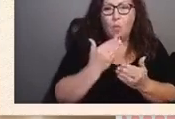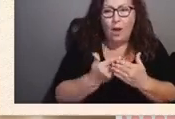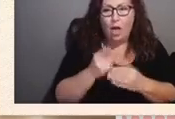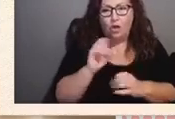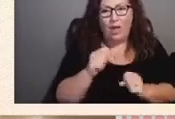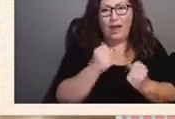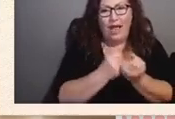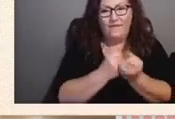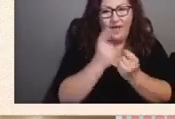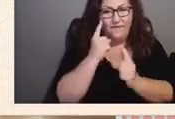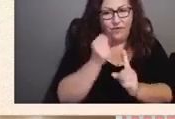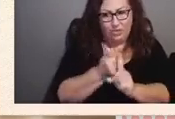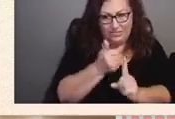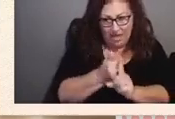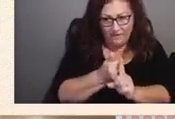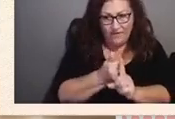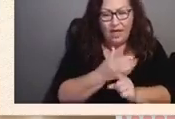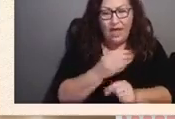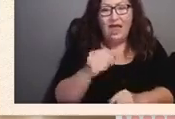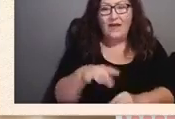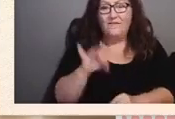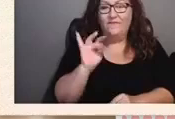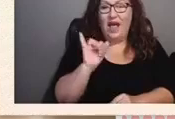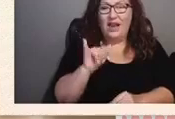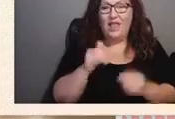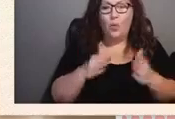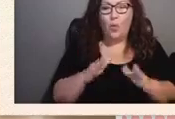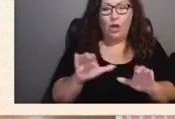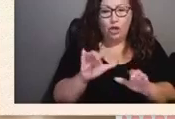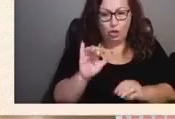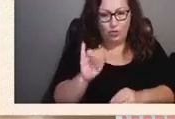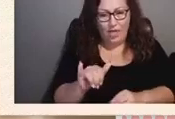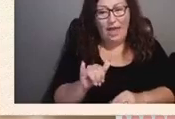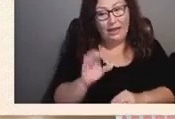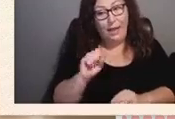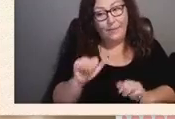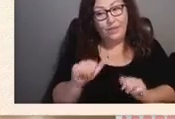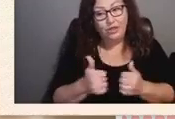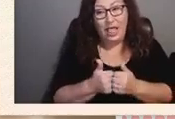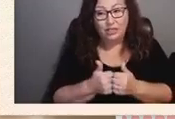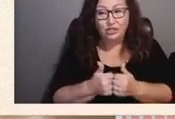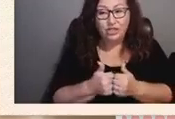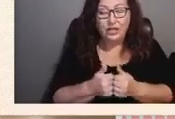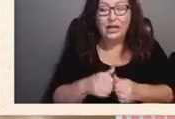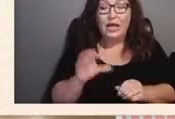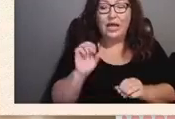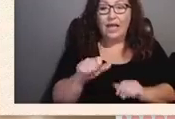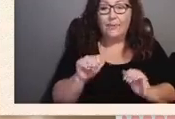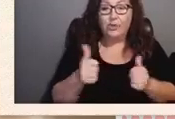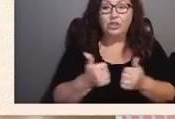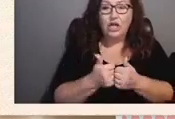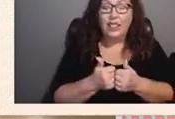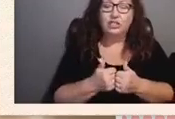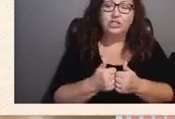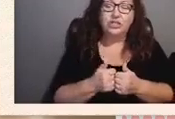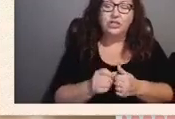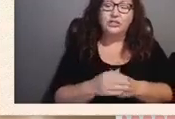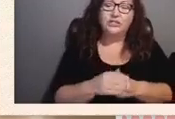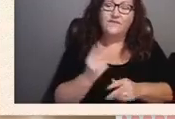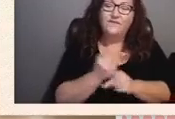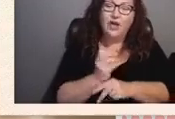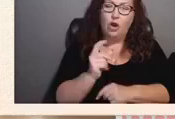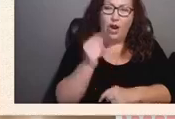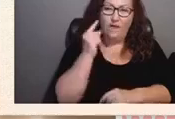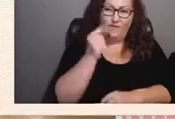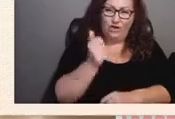and finding that way to do it can be challenging. It can be challenging to figure it out for yourself